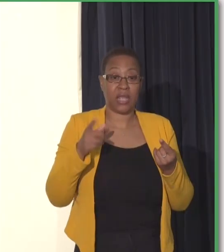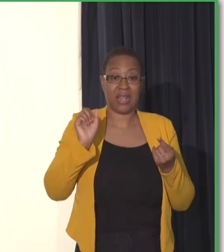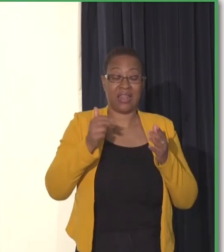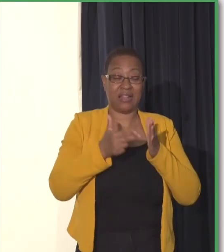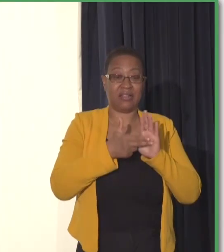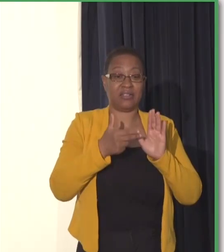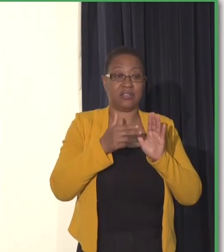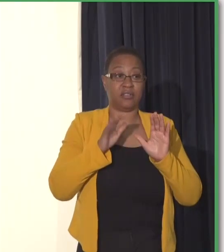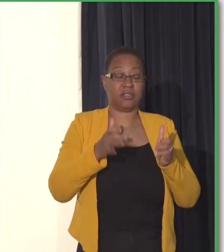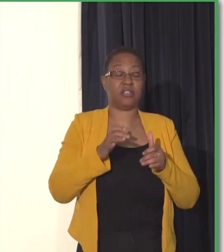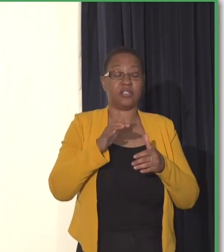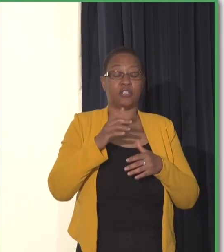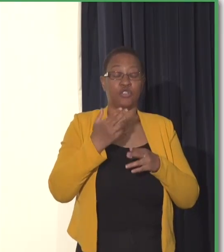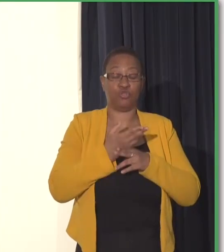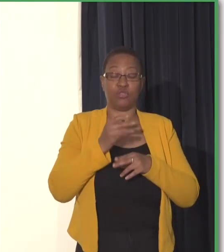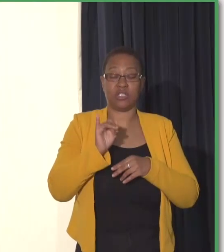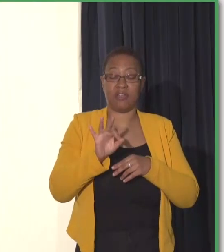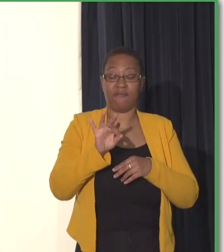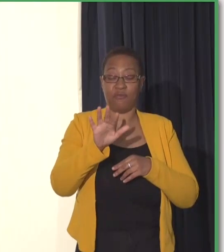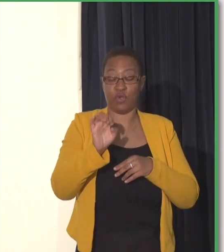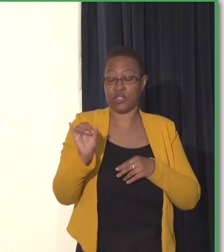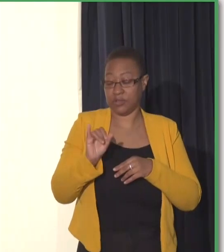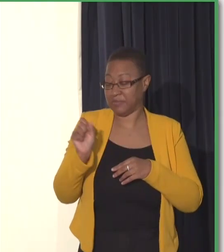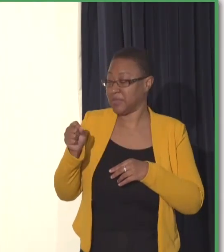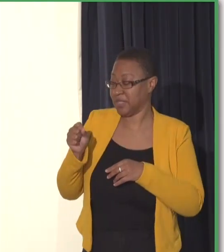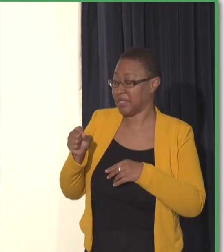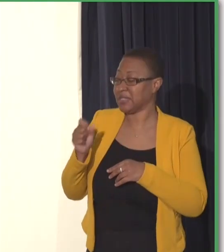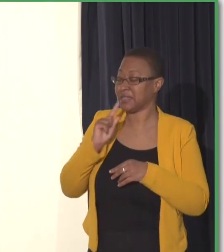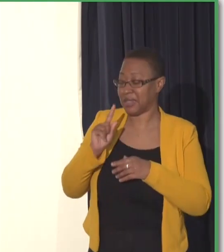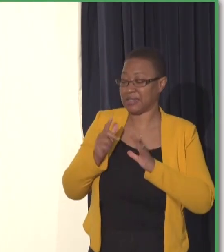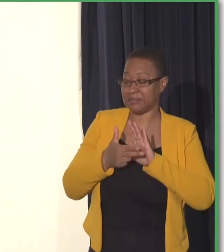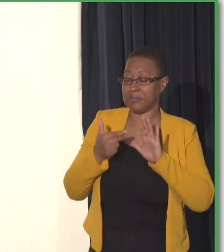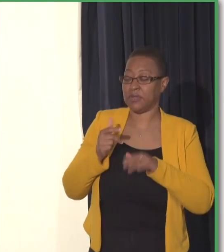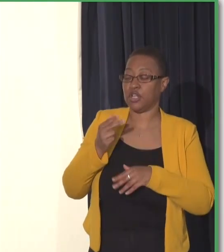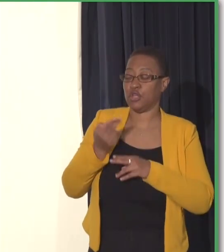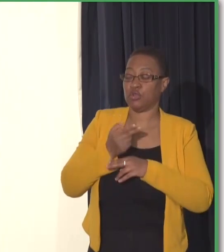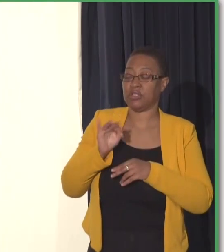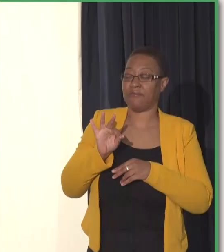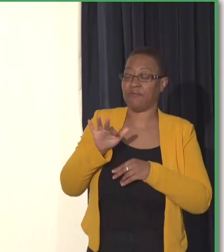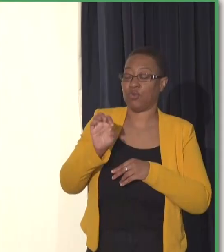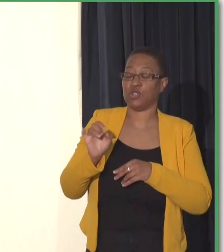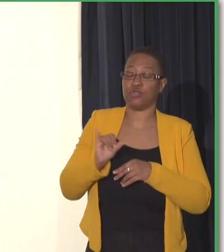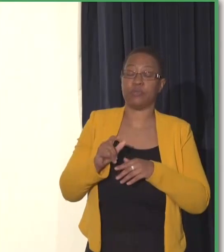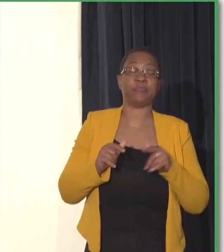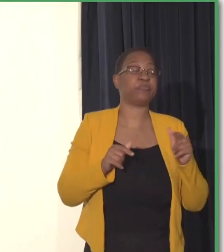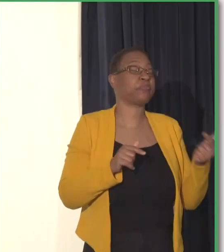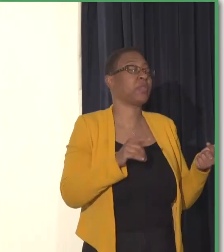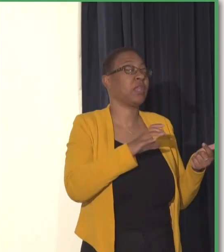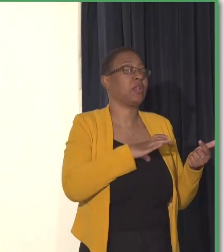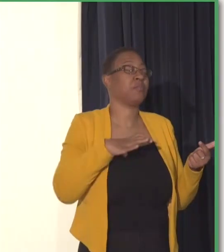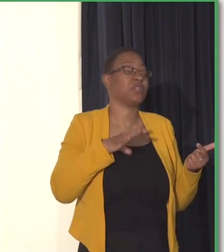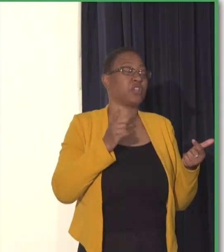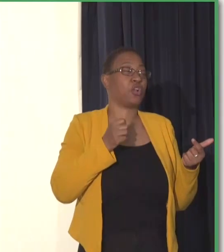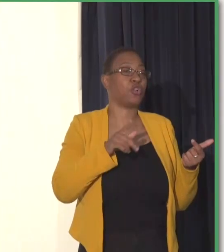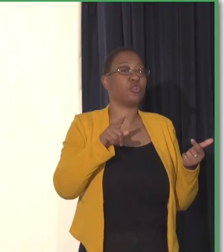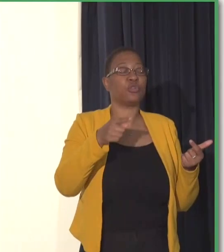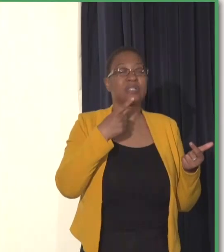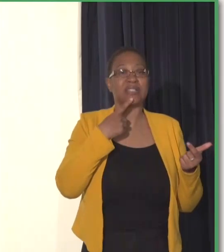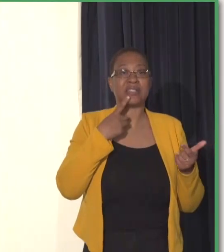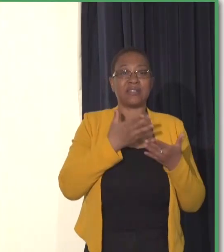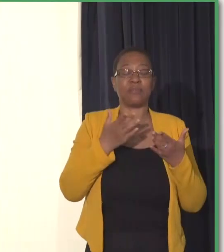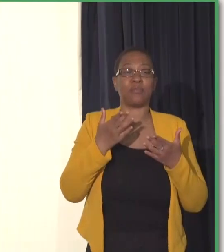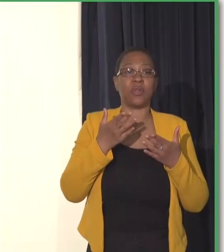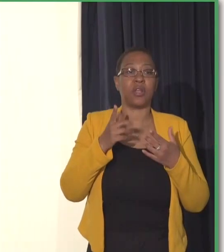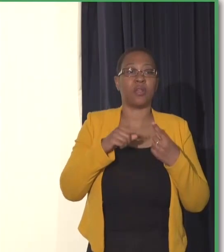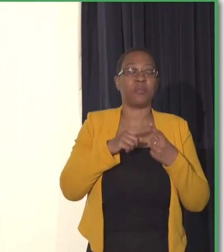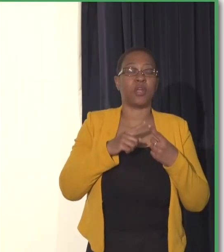classified as use of force as well? It is. Okay, so all right, thank you. Through the chair, Commissioner Carter. Through the chair, you said something about a report, use of